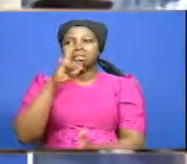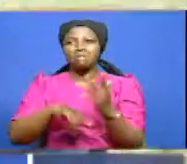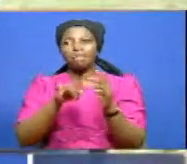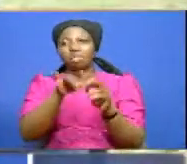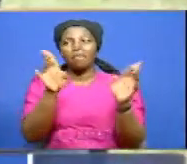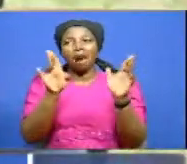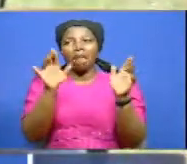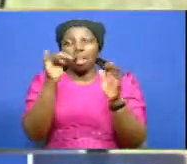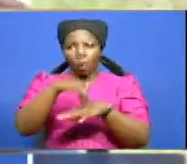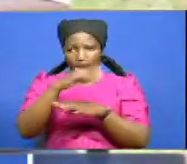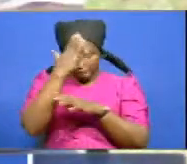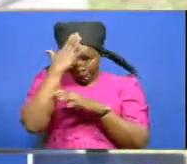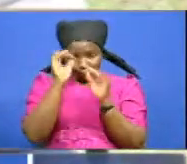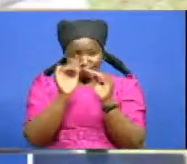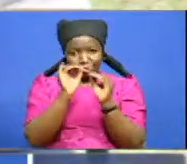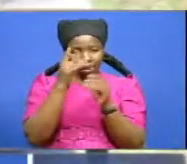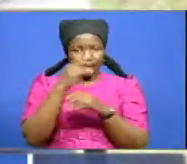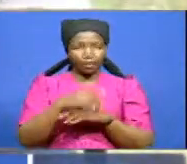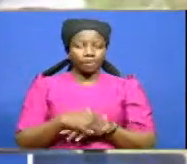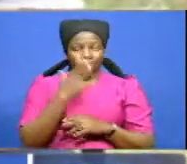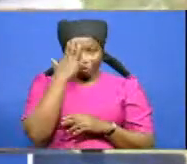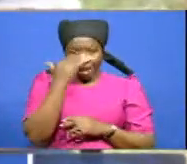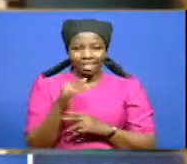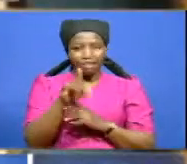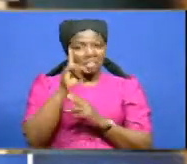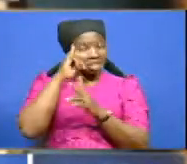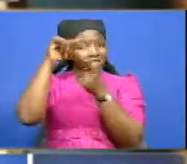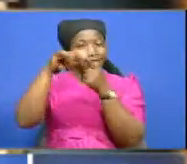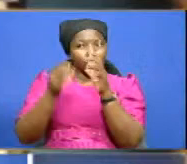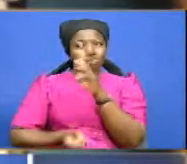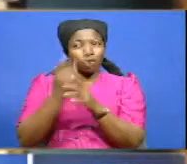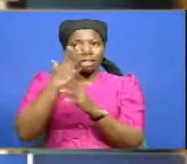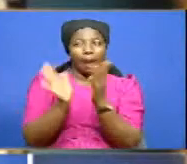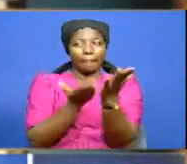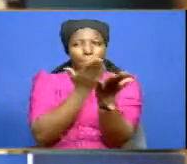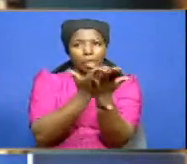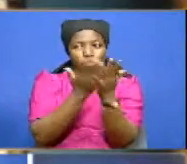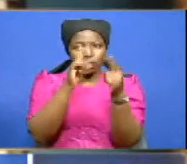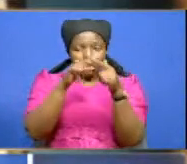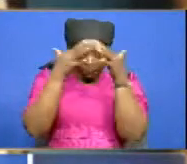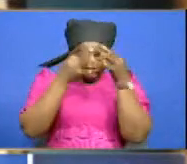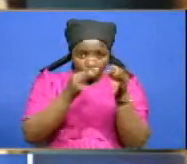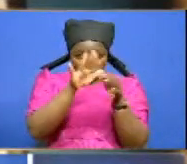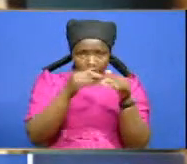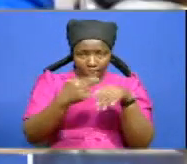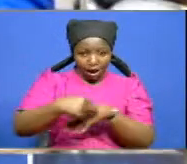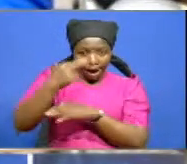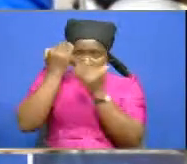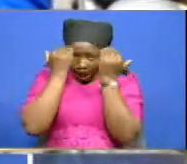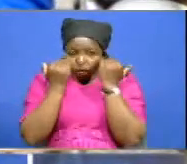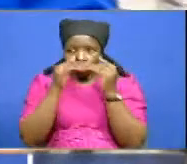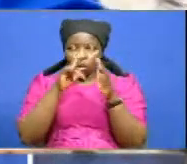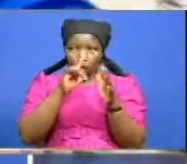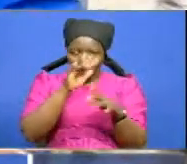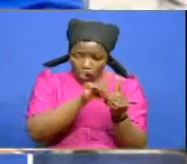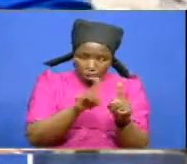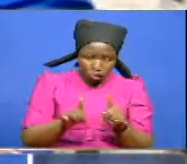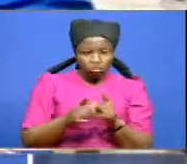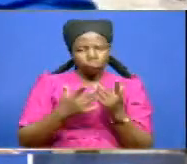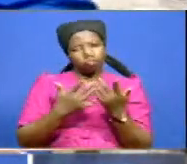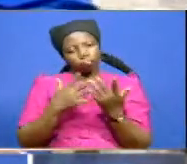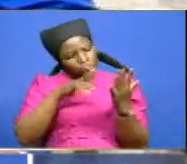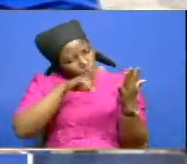on Monday for plea taking on grounds that they intended to launch an appeal to the decision by the High Court and also peruse the proceedings and the judgment